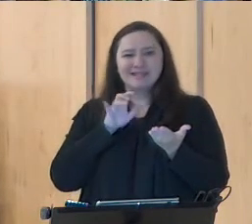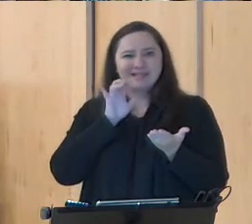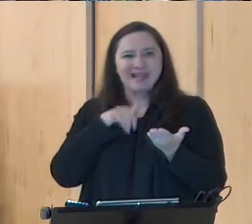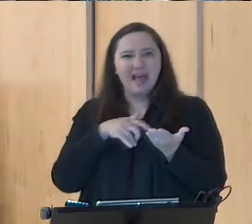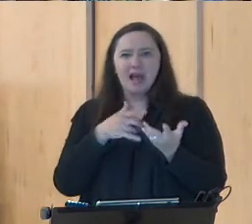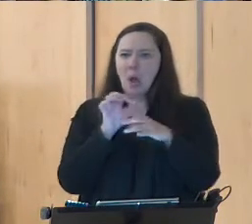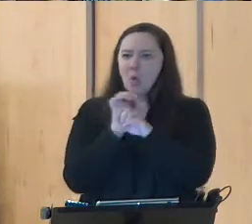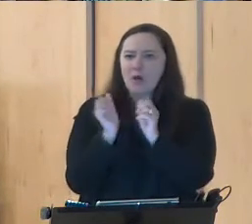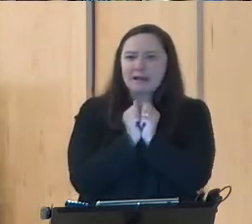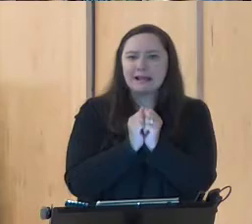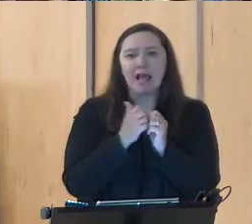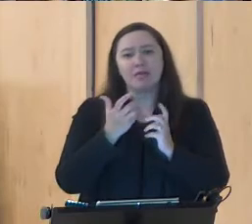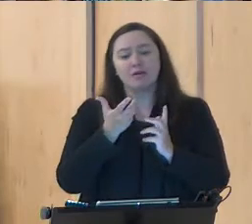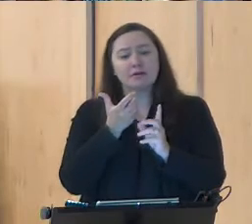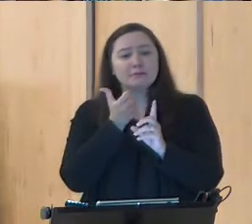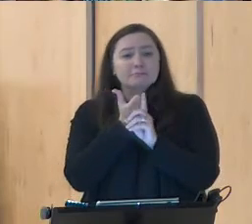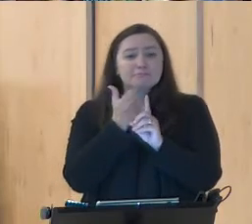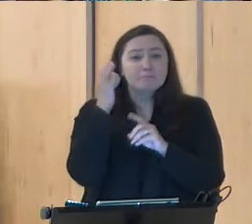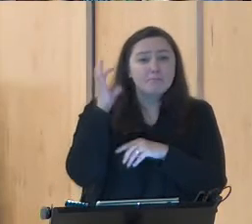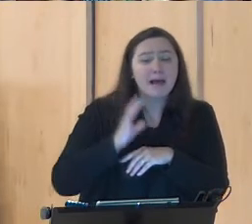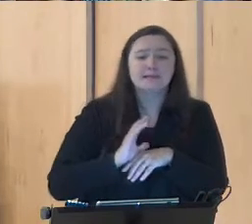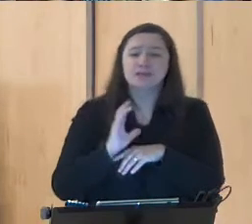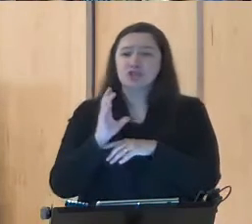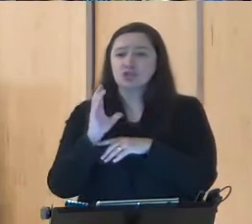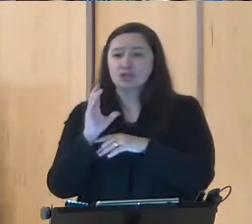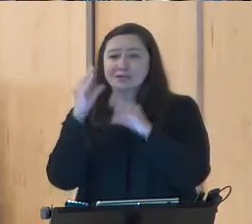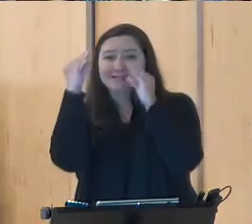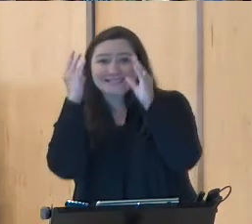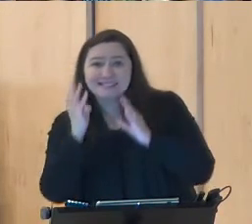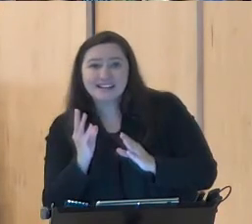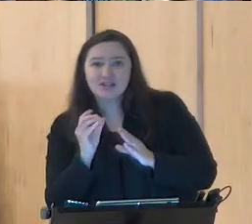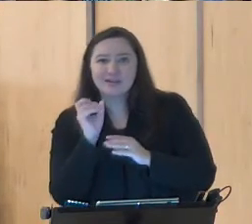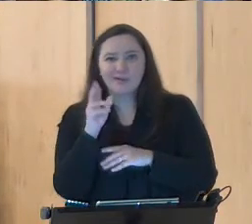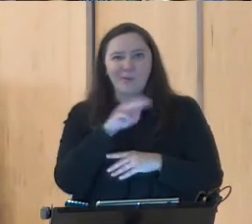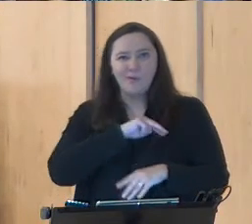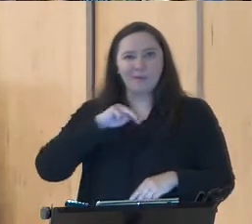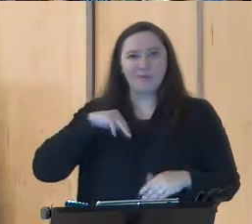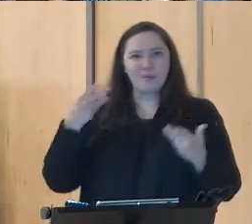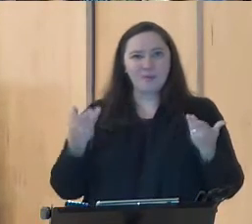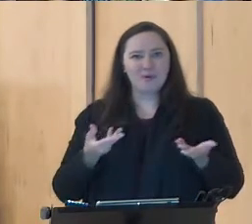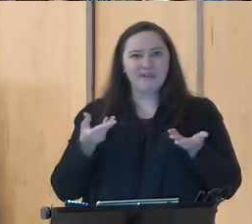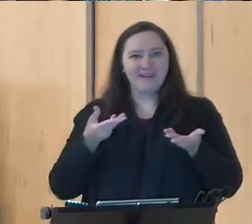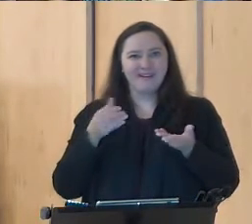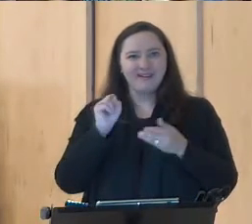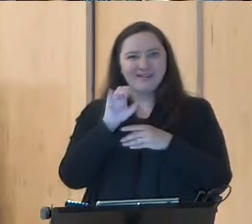together, whether we're a pastor, teacher, or member of St. Paul Lutheran Church.